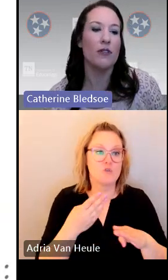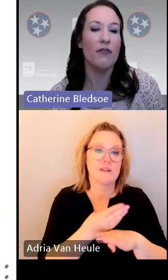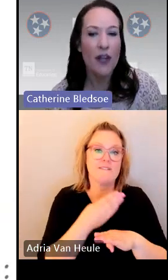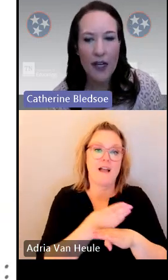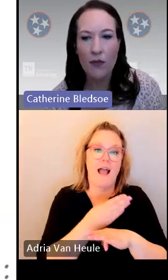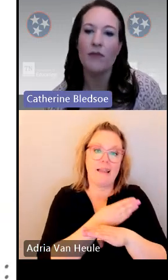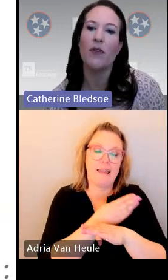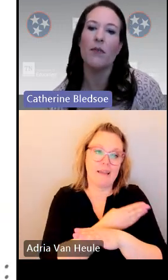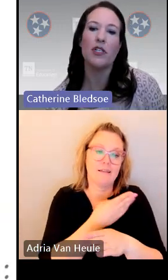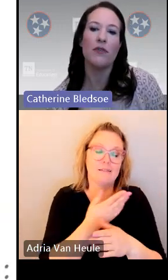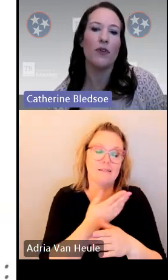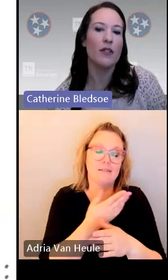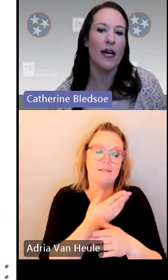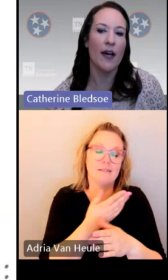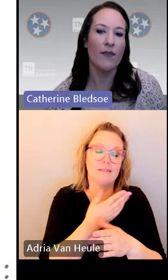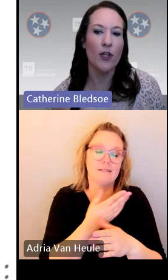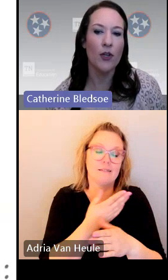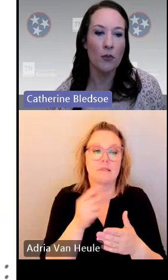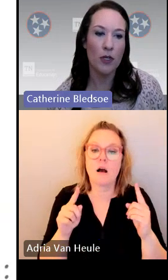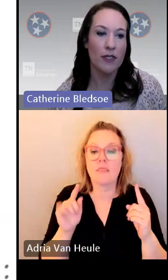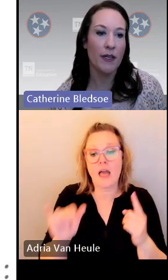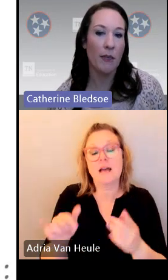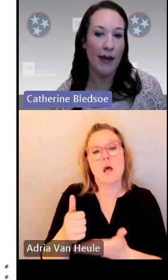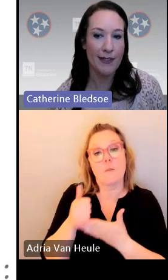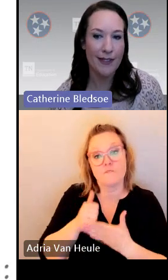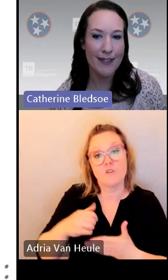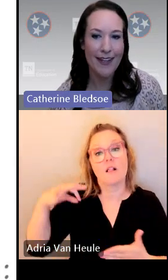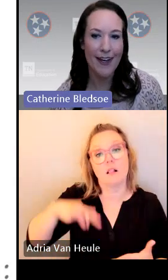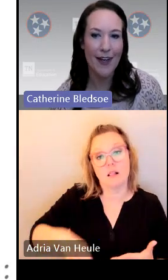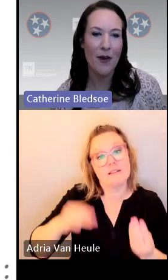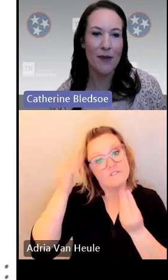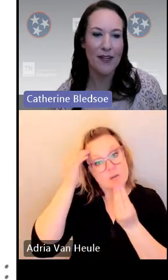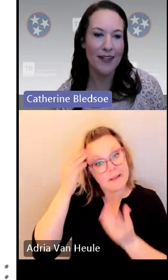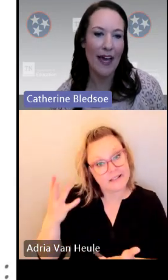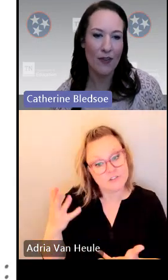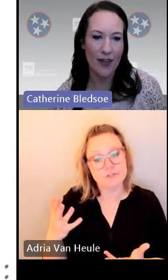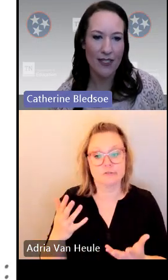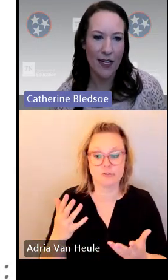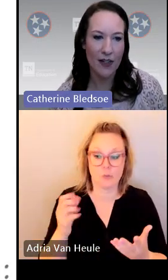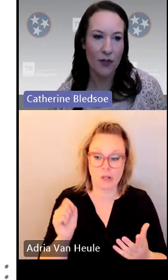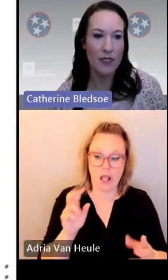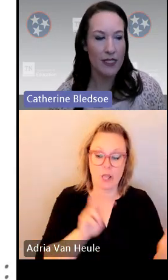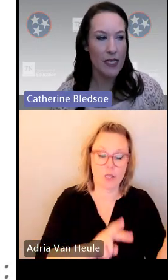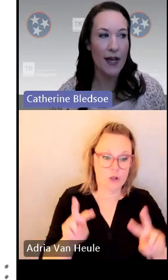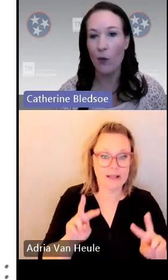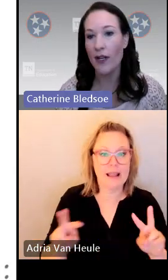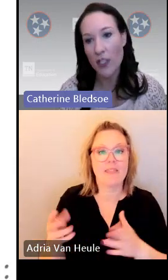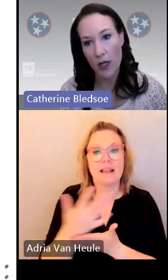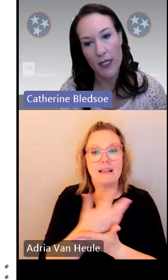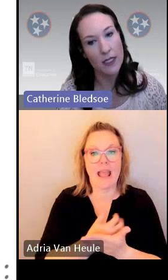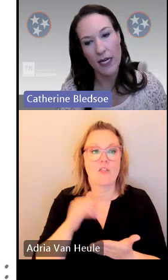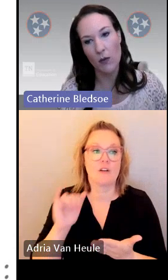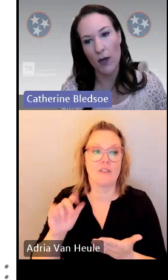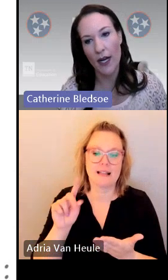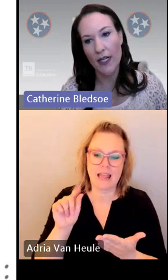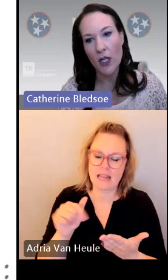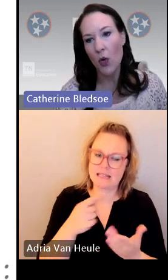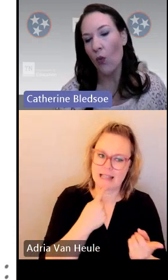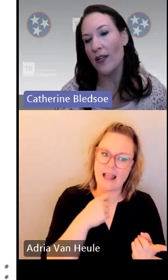This is just very helpful information for us to have in numerous capacities that we can gather that data from to see, hey, what is